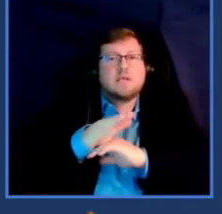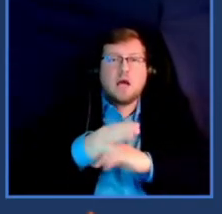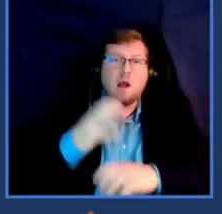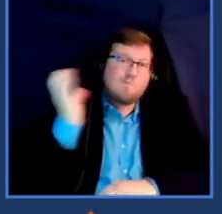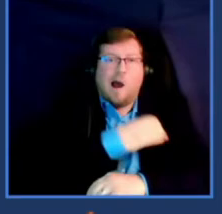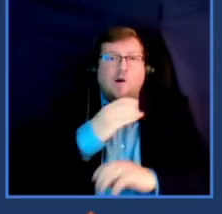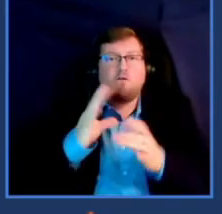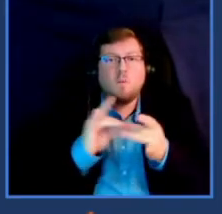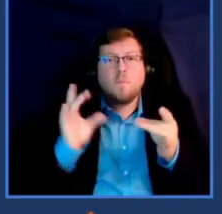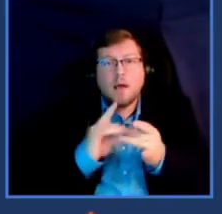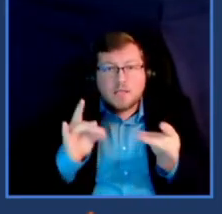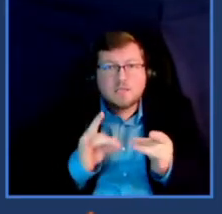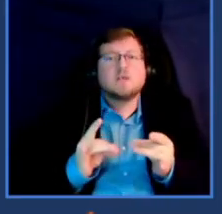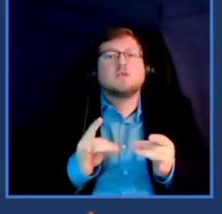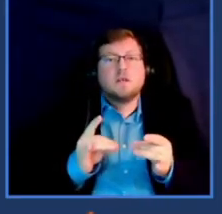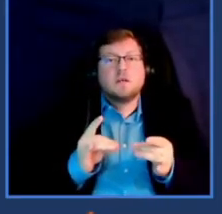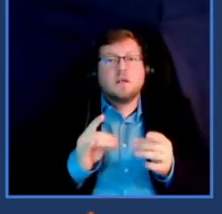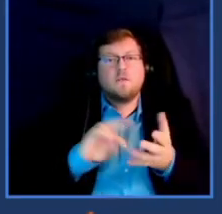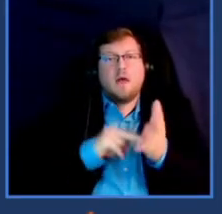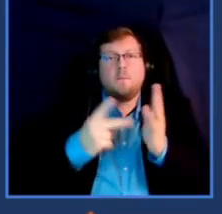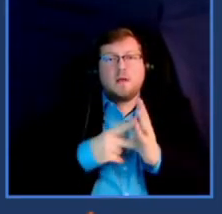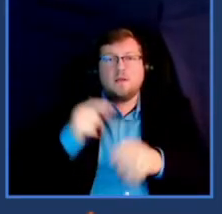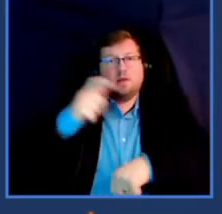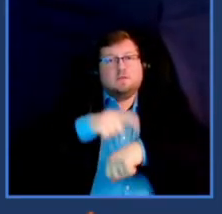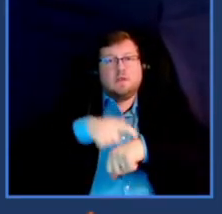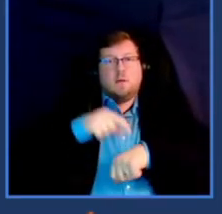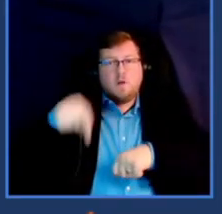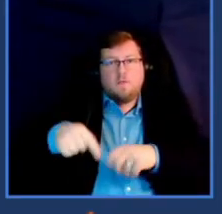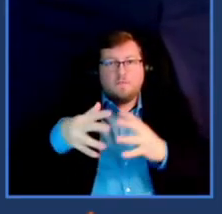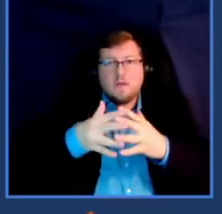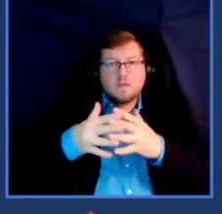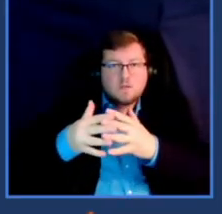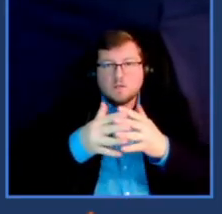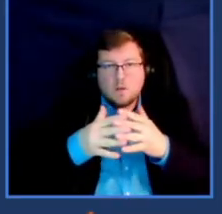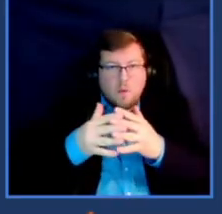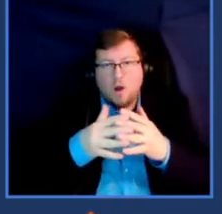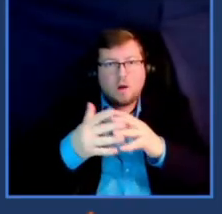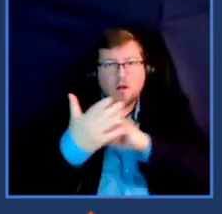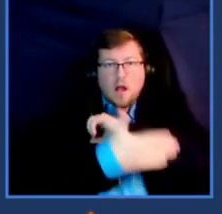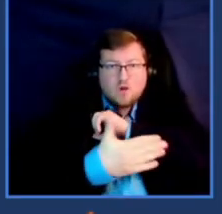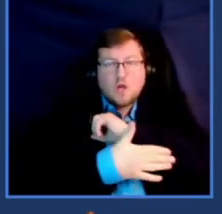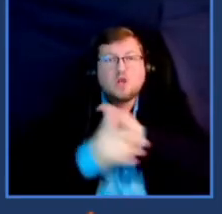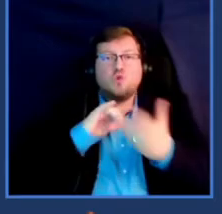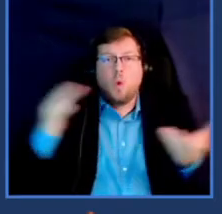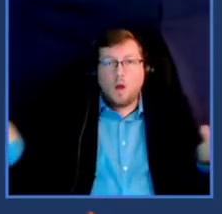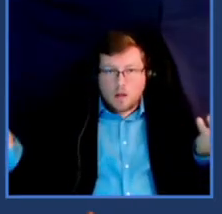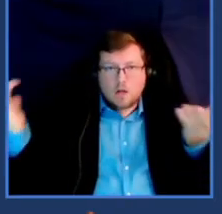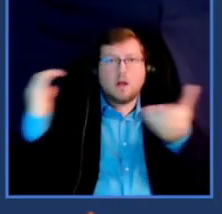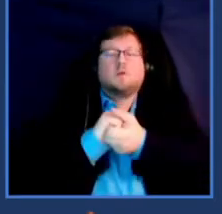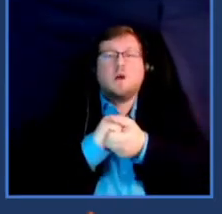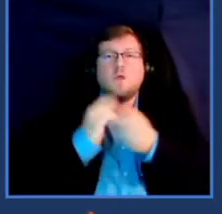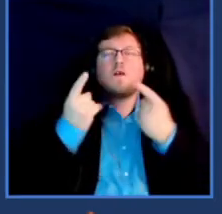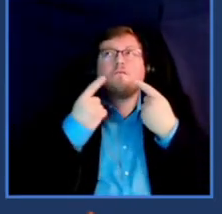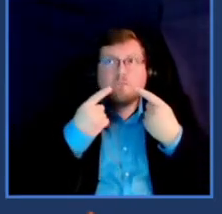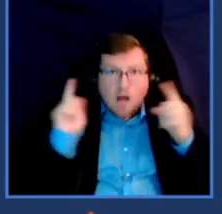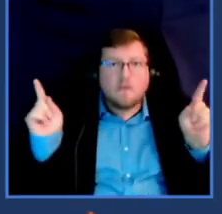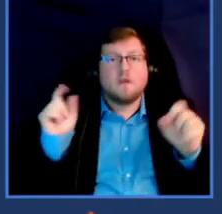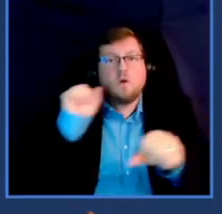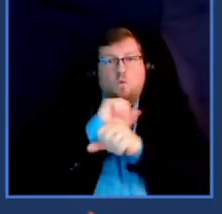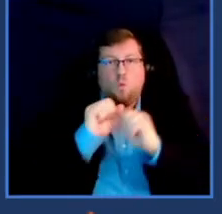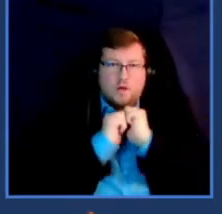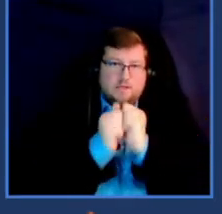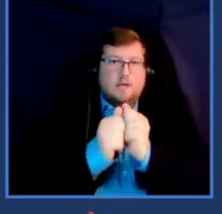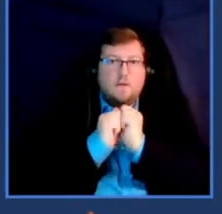for this nation, for God's sake, to finally come together, finally, to work together, to